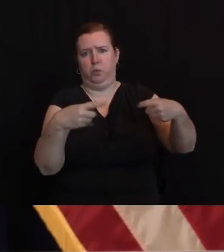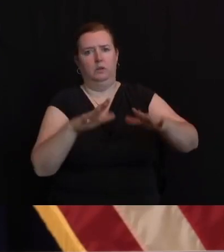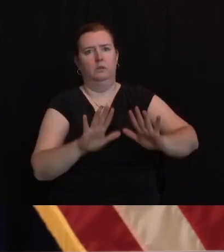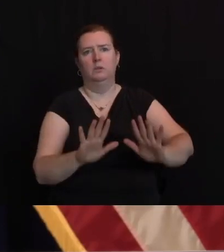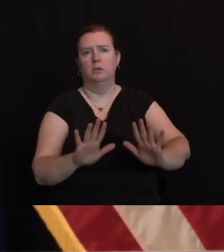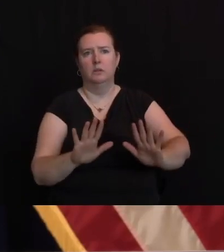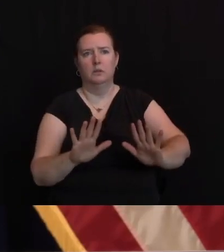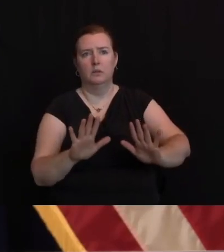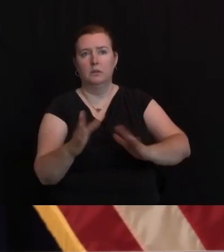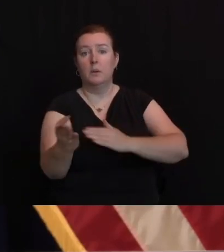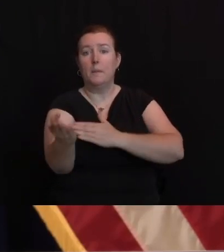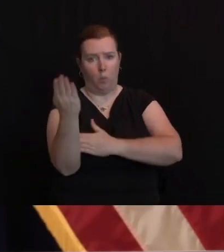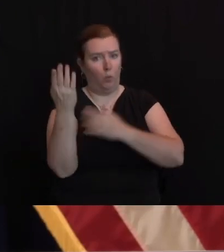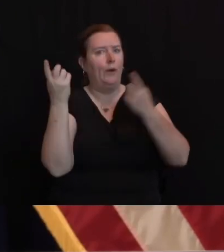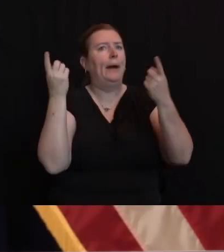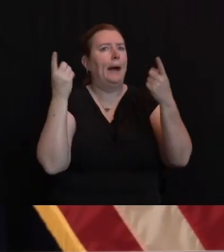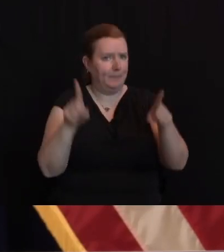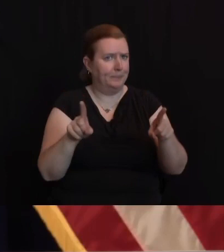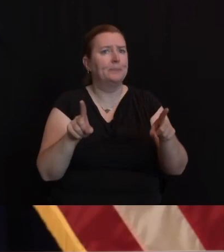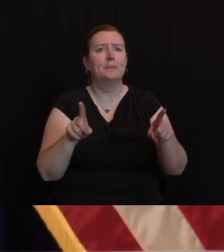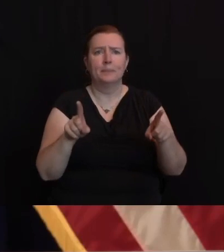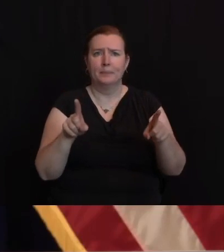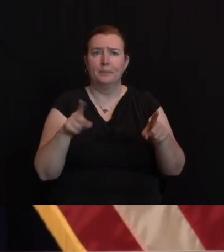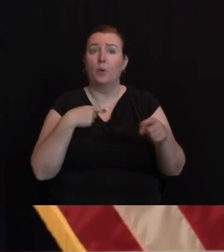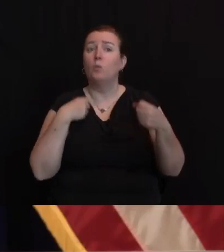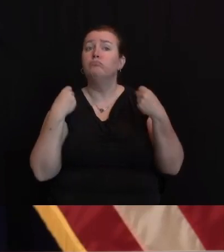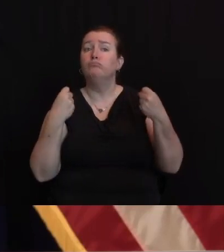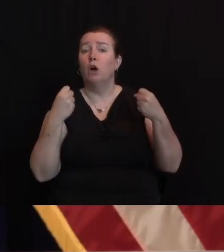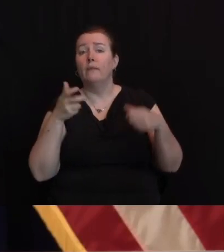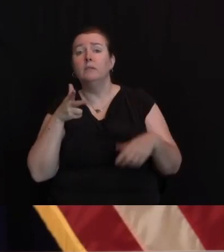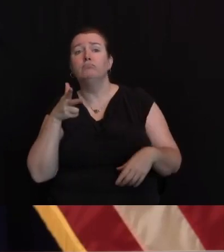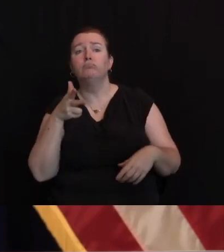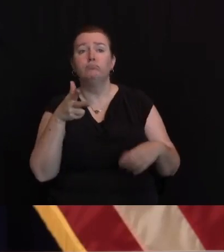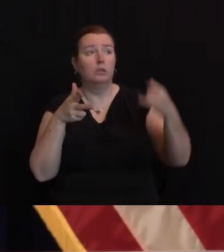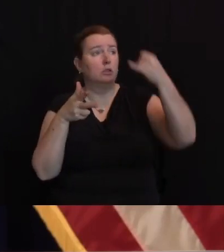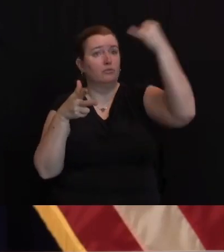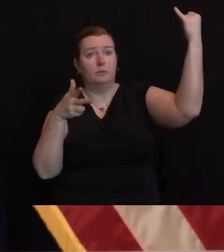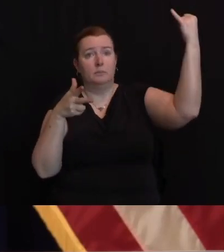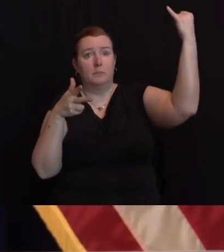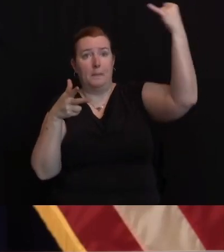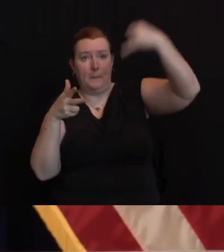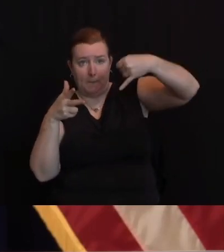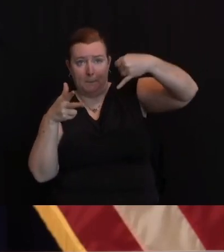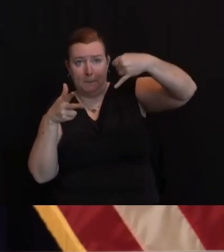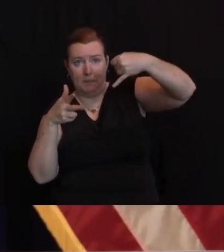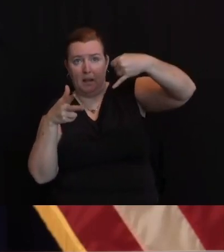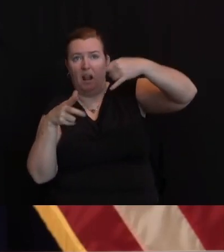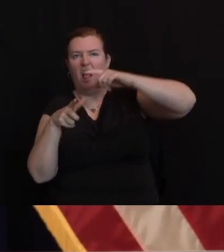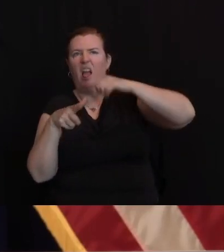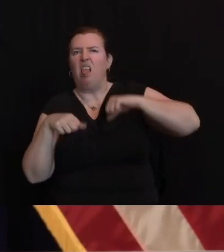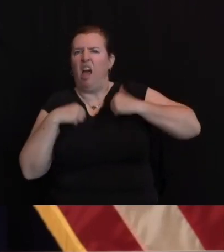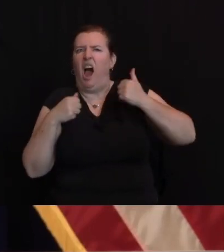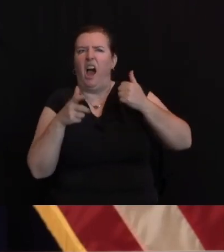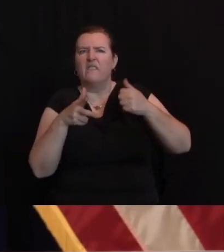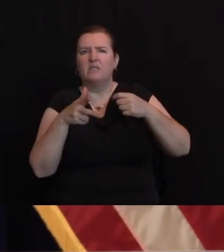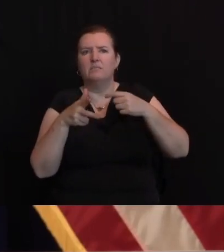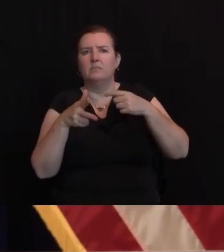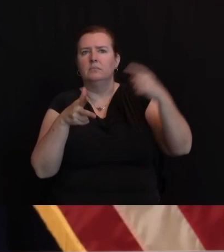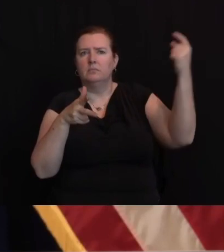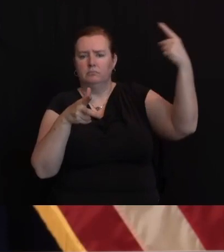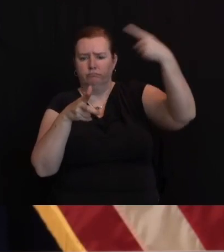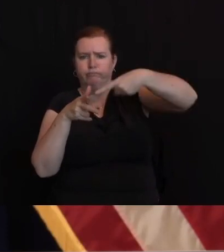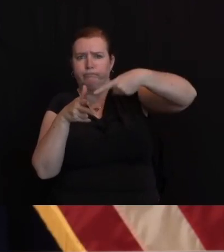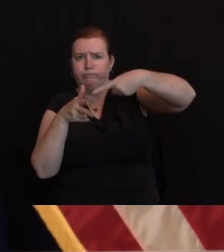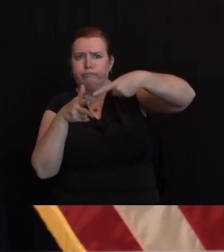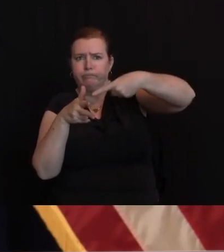morning, fell on a car, a live wire fell on a car, on the windshield of the car, and